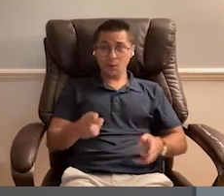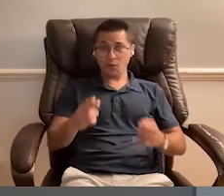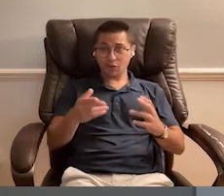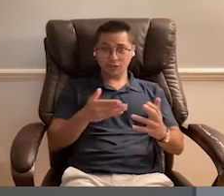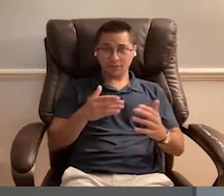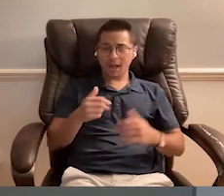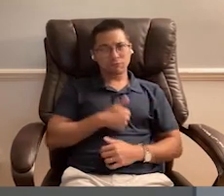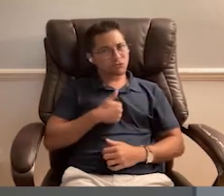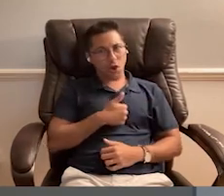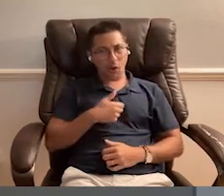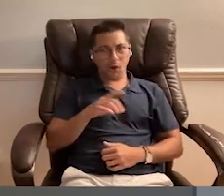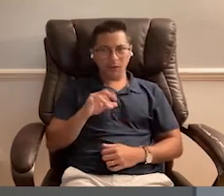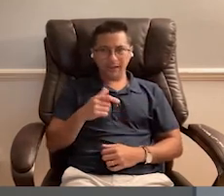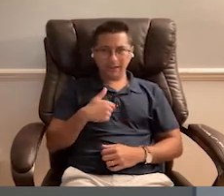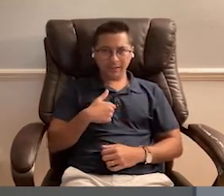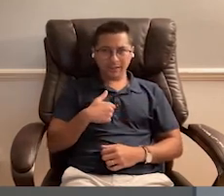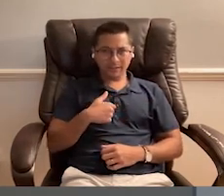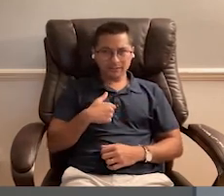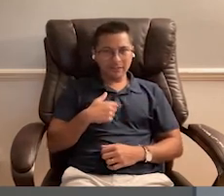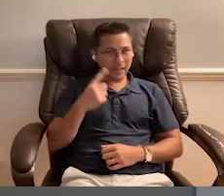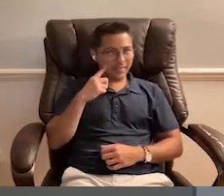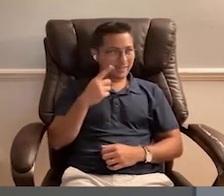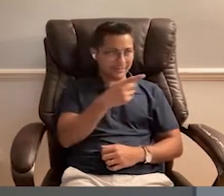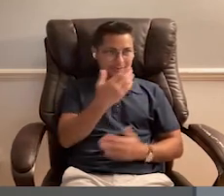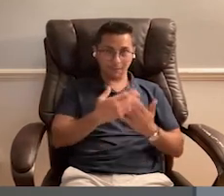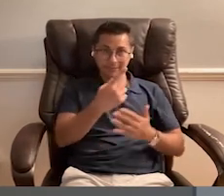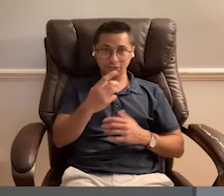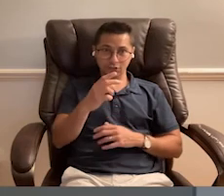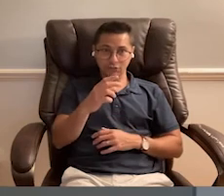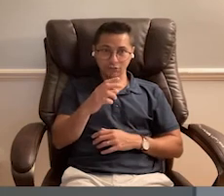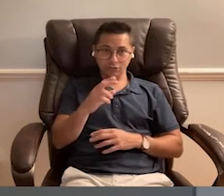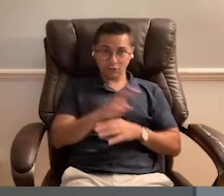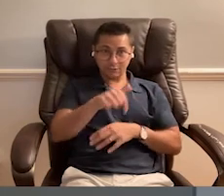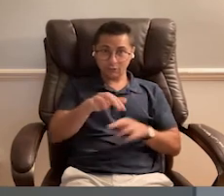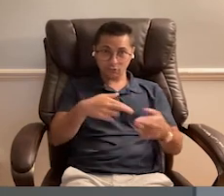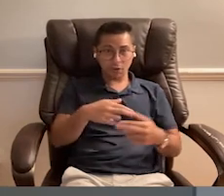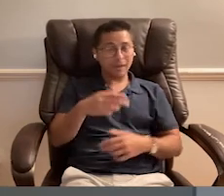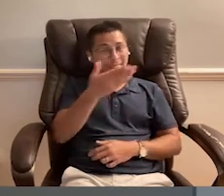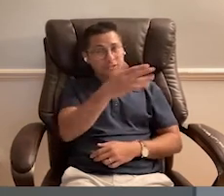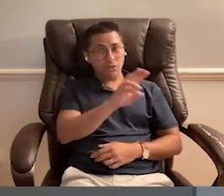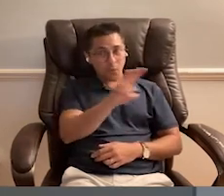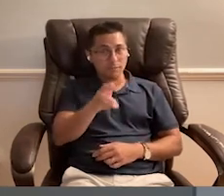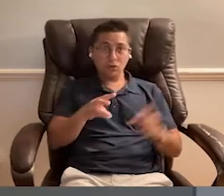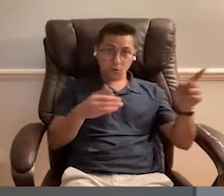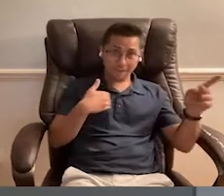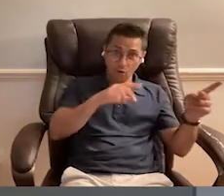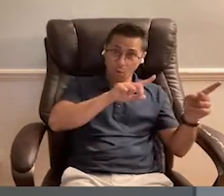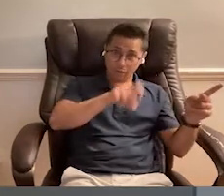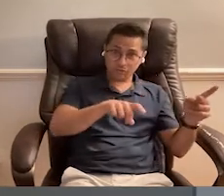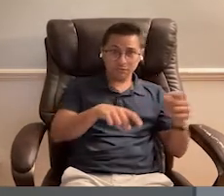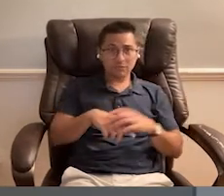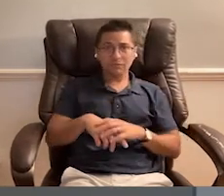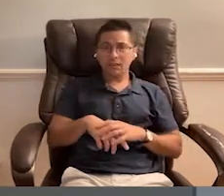All right, so we rushed through it. Yes. Sorry we had to rush. We're sorry about that. And I think somebody else has to use the room anyway. We'll get kicked out. But here's